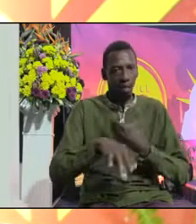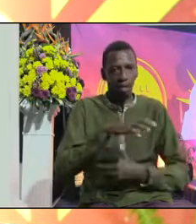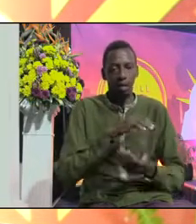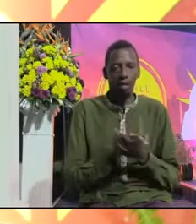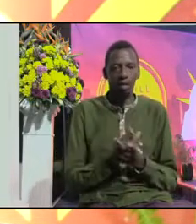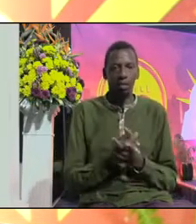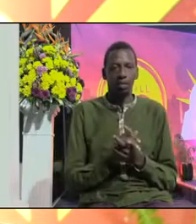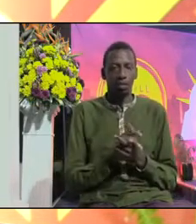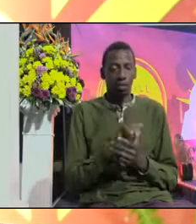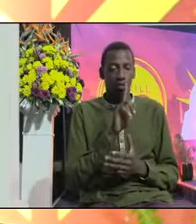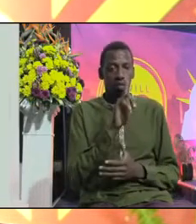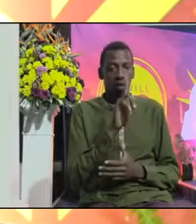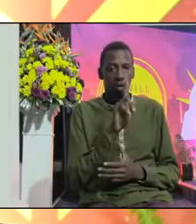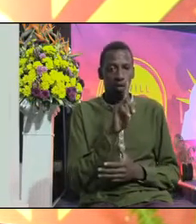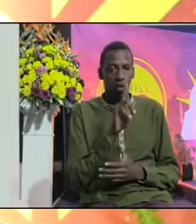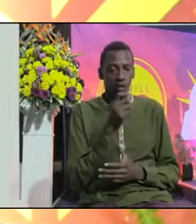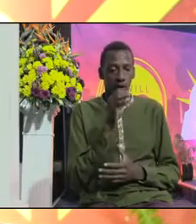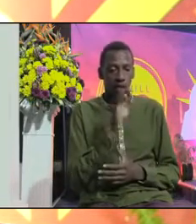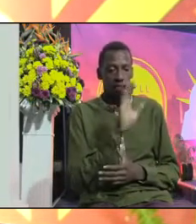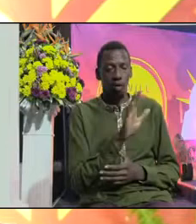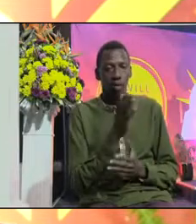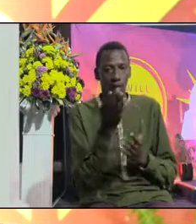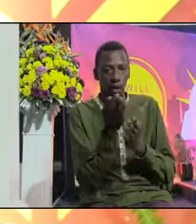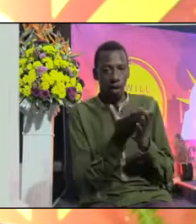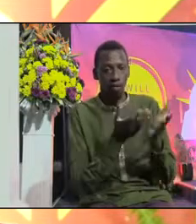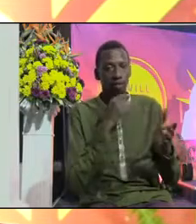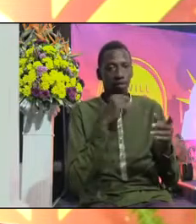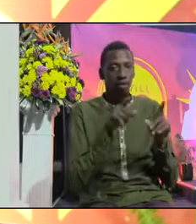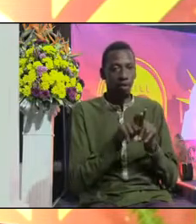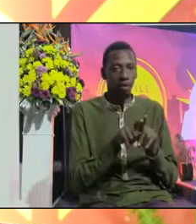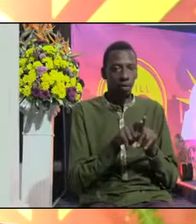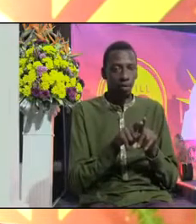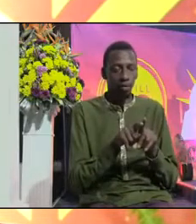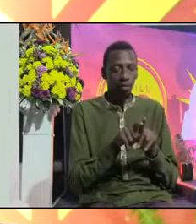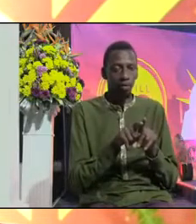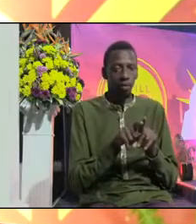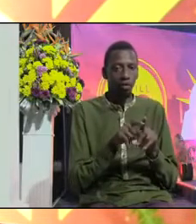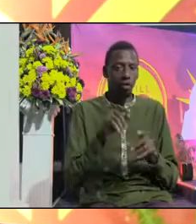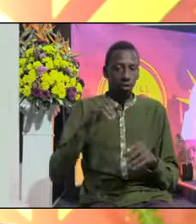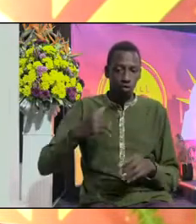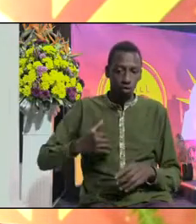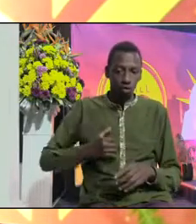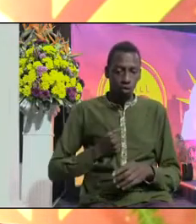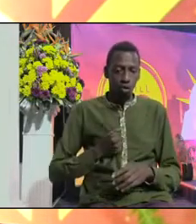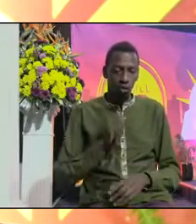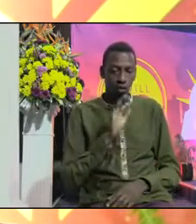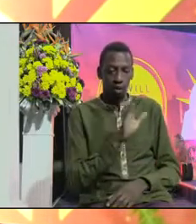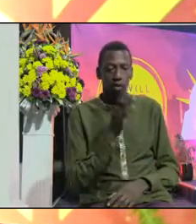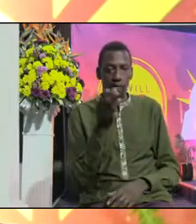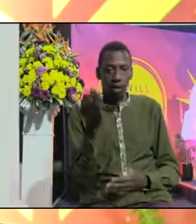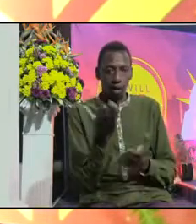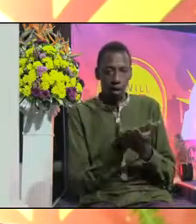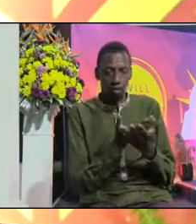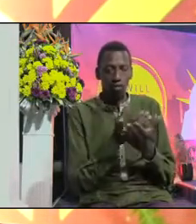One of his half-brothers, Reuben, talking of Joseph's half-brothers,